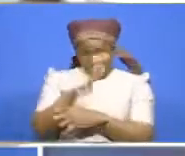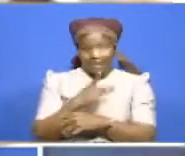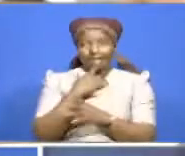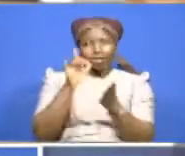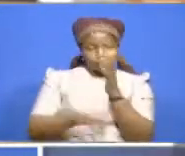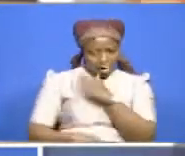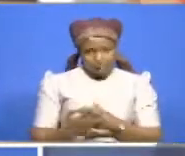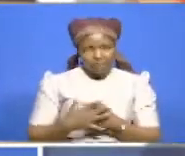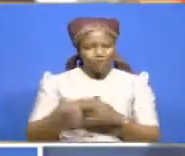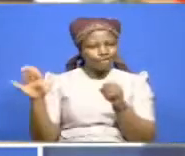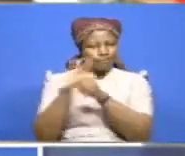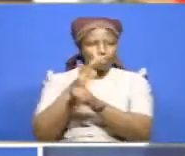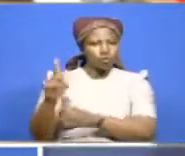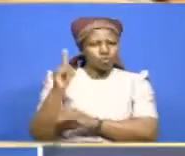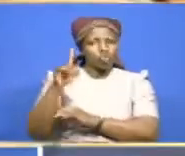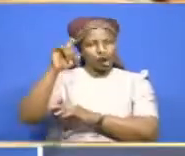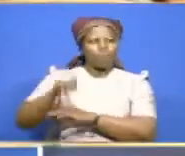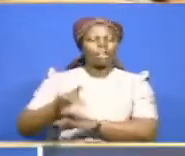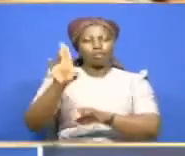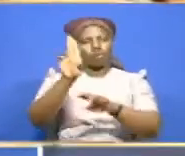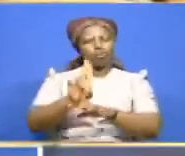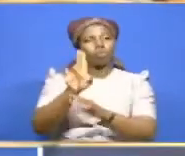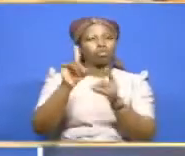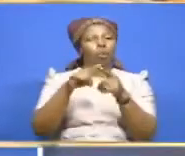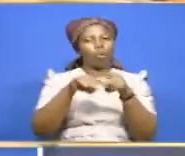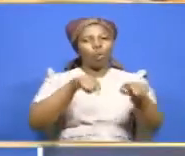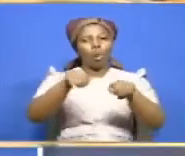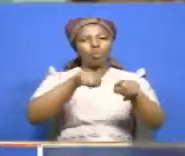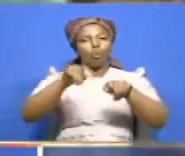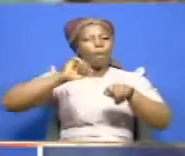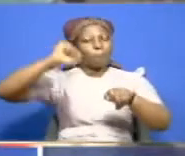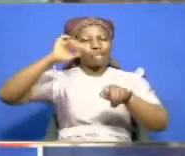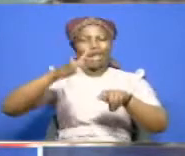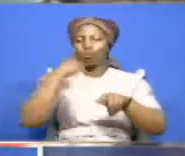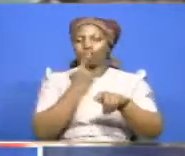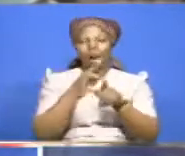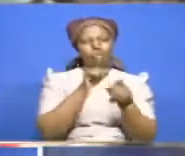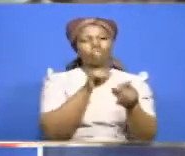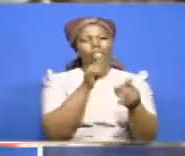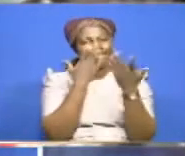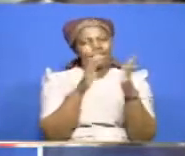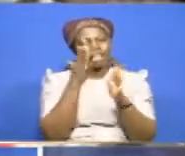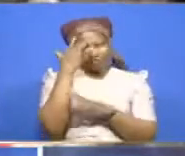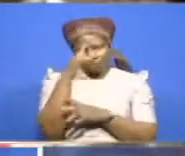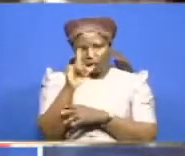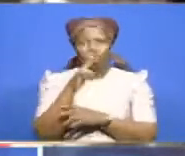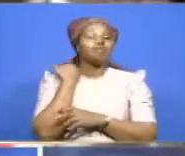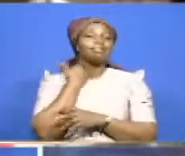should be applied to tame politicians accused of hate speech. Interaction is key.